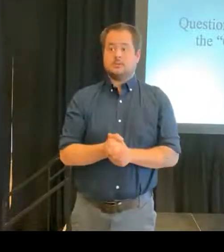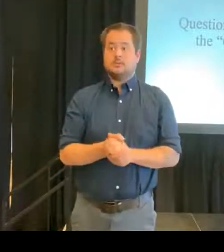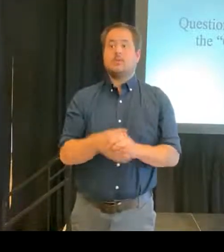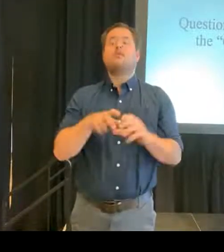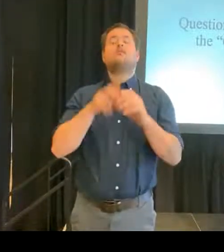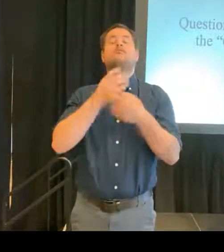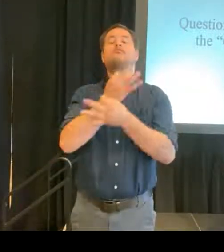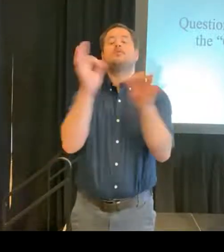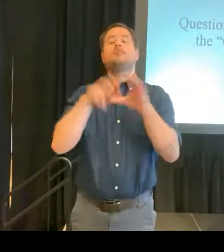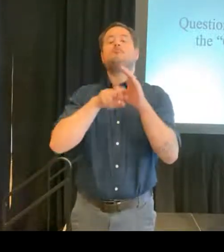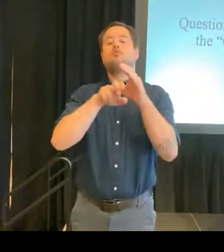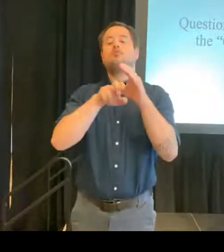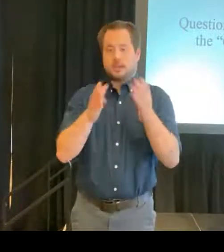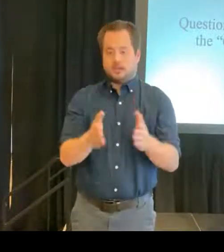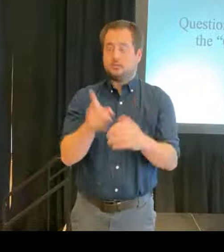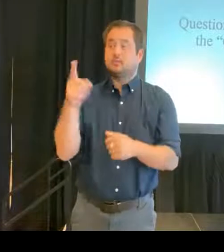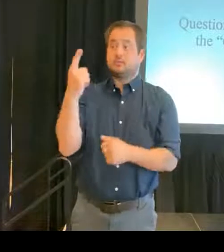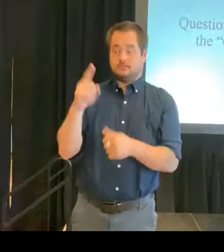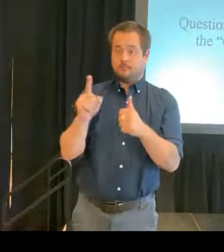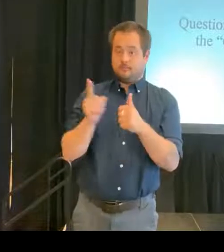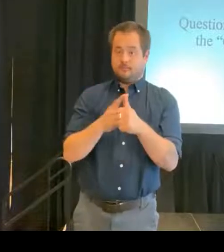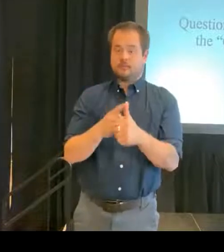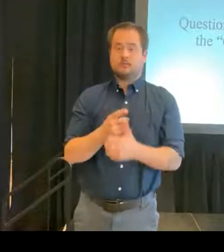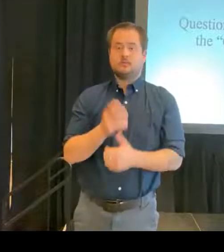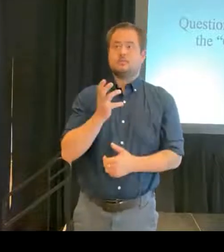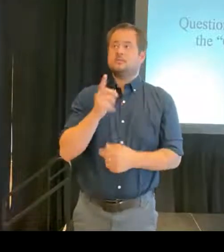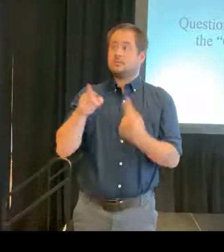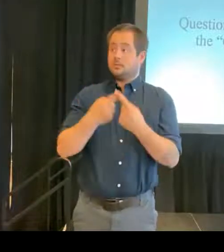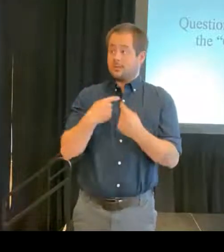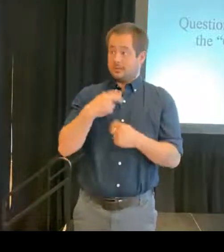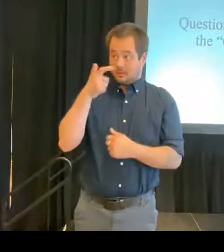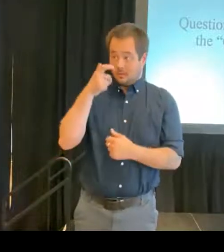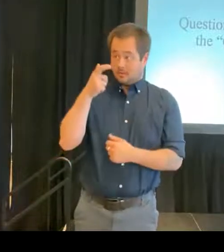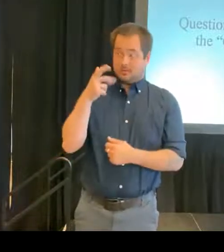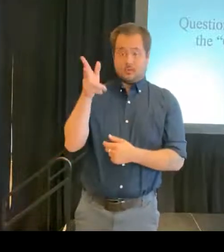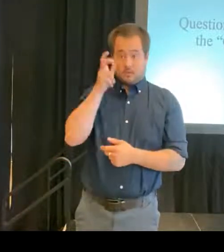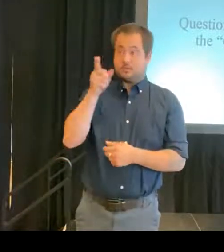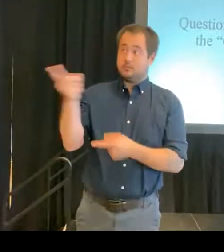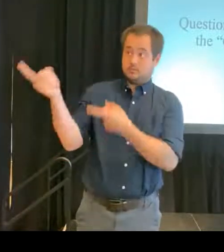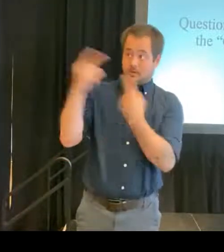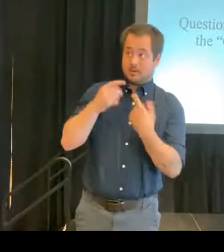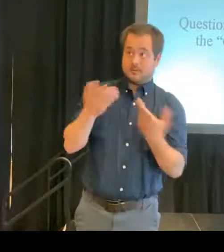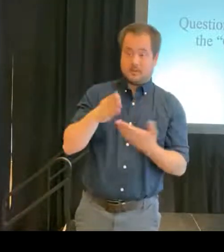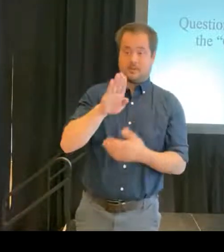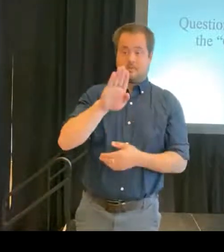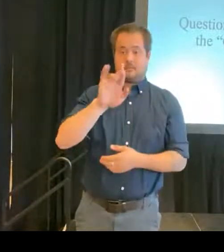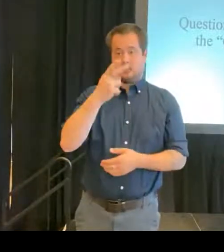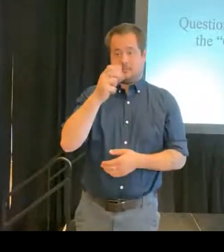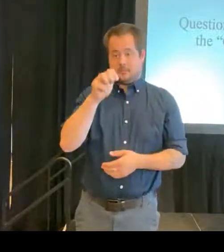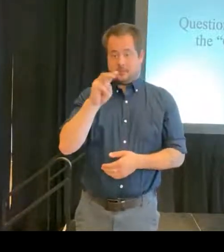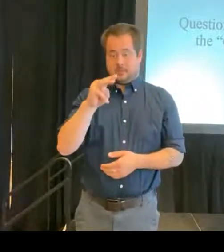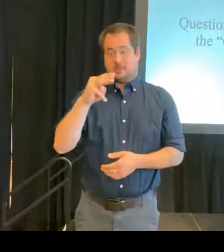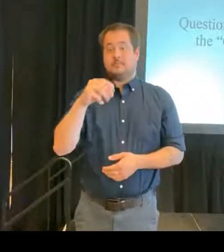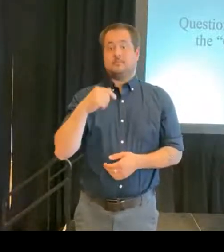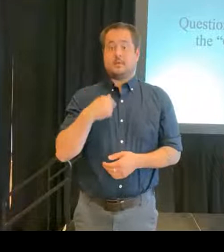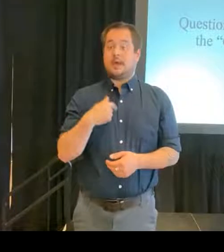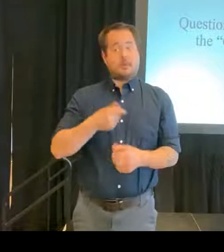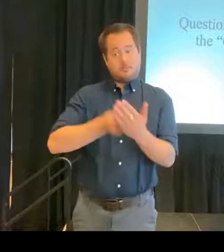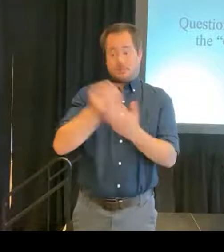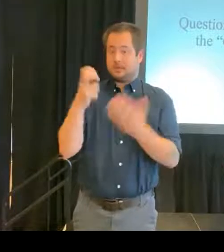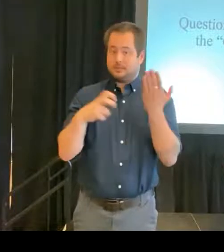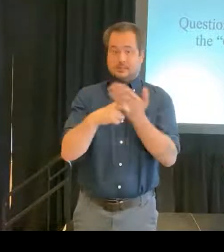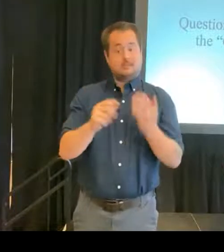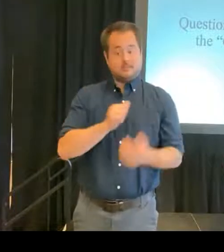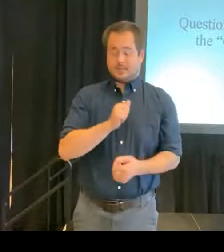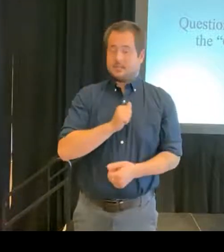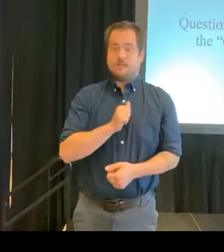when they said they were coming to Birmingham, I went and bought me a ticket so I could go with them. On my own, I went and bought